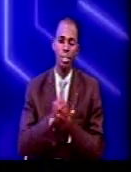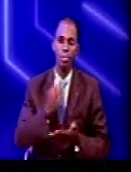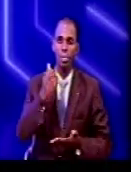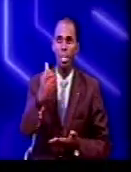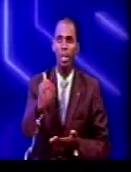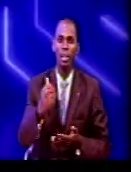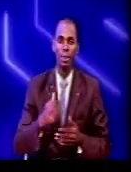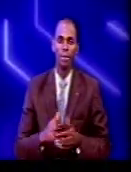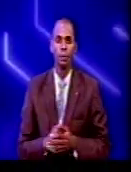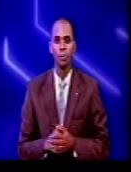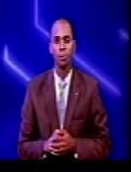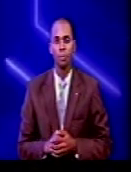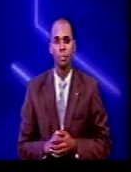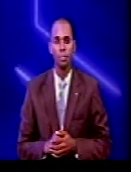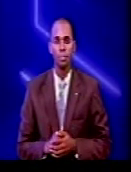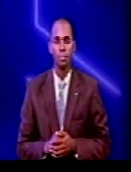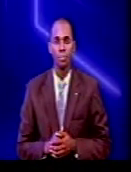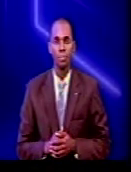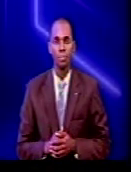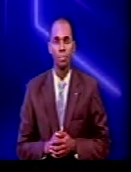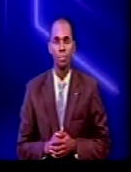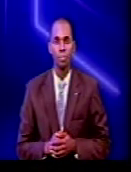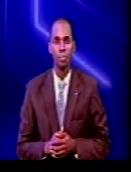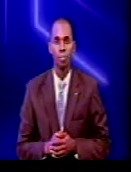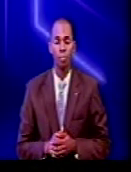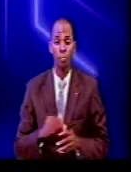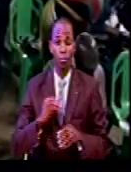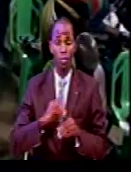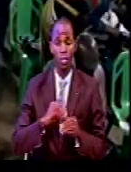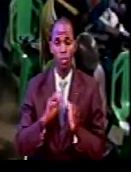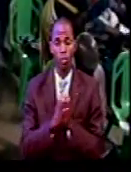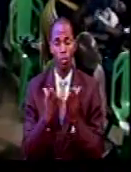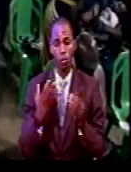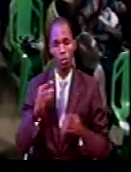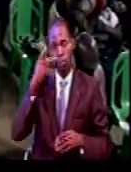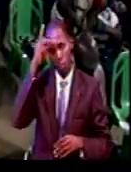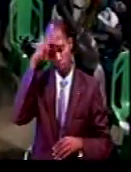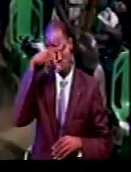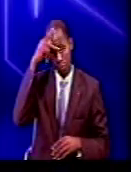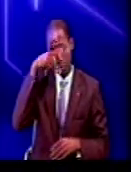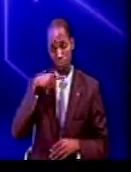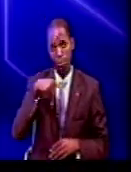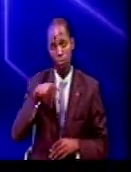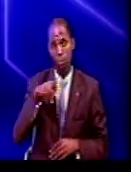In Jesus' name we pray.